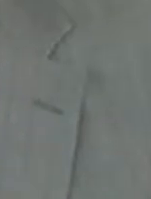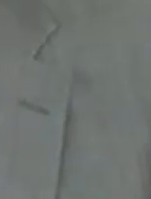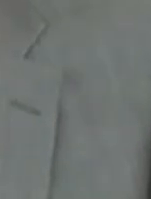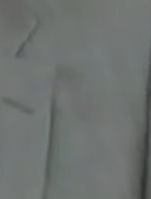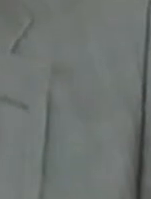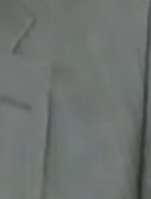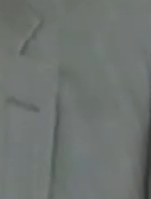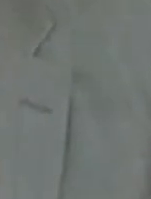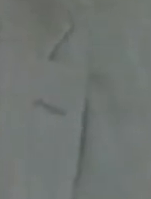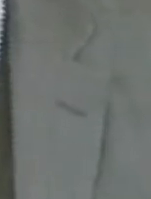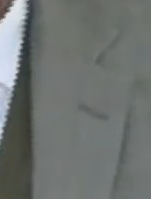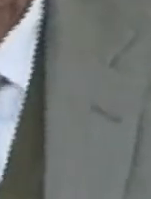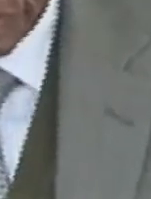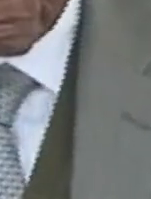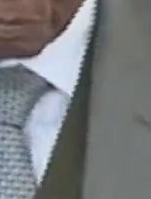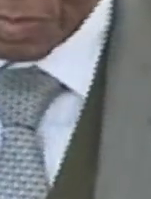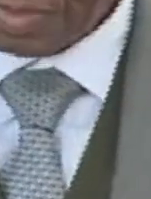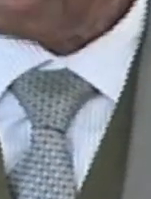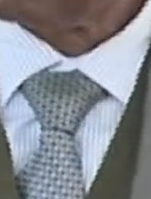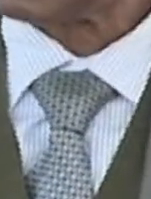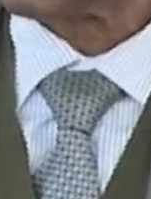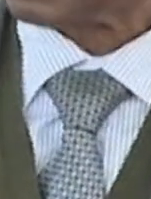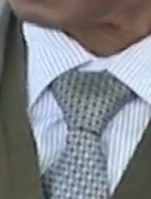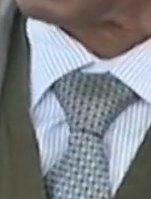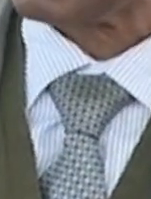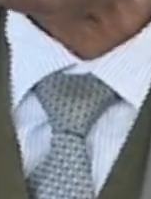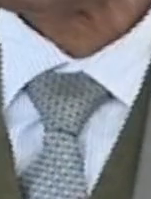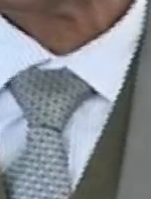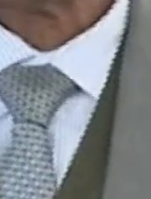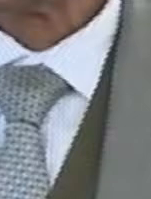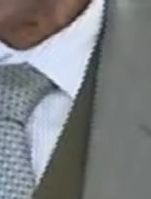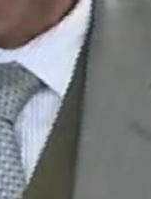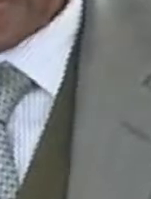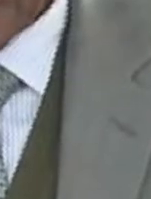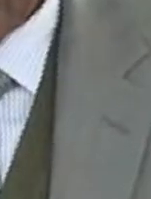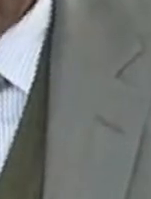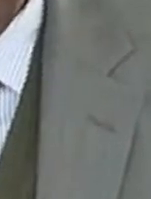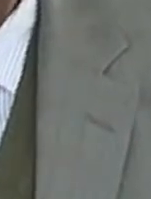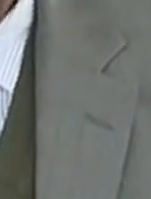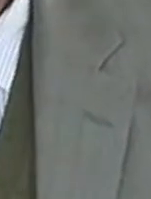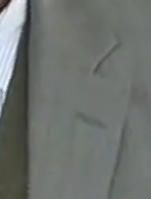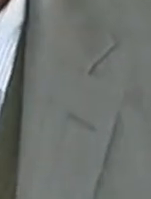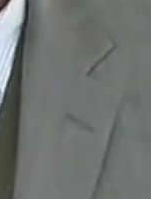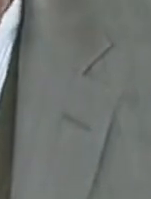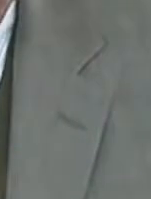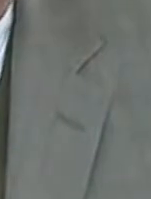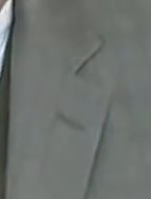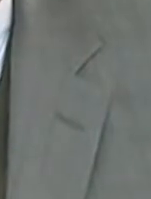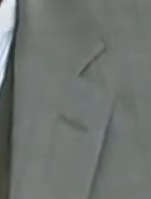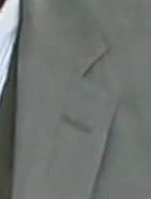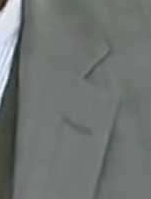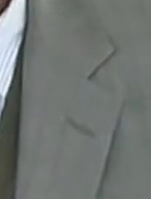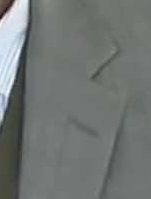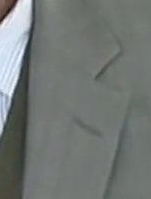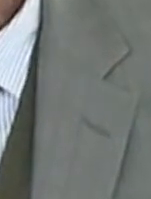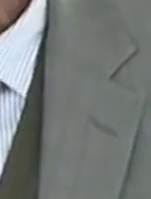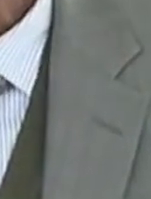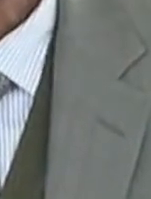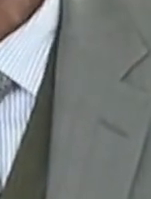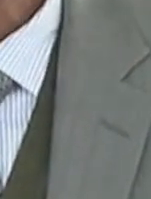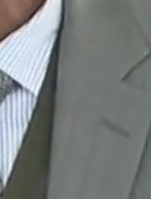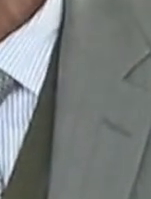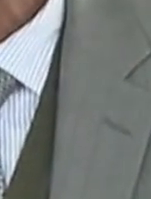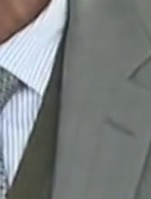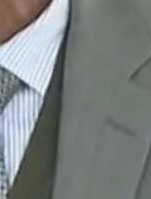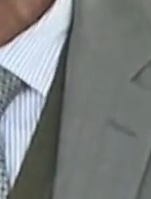honored to deliver the first lecture on this series of public lectures.